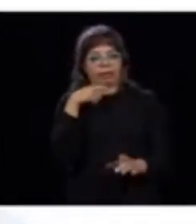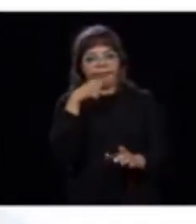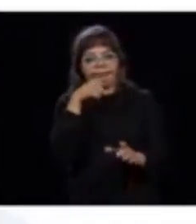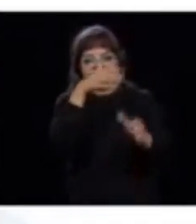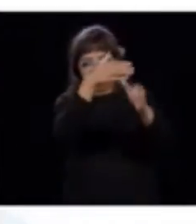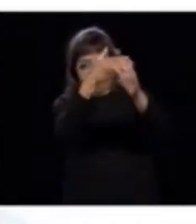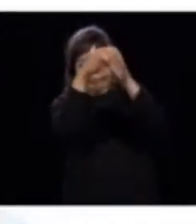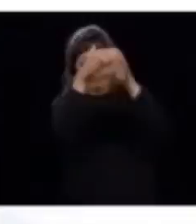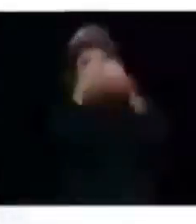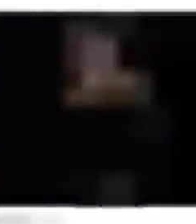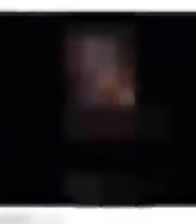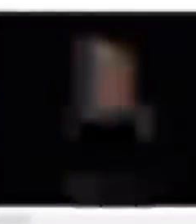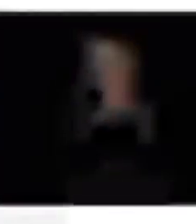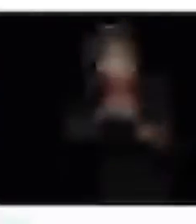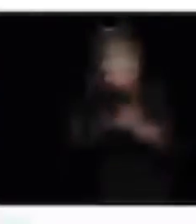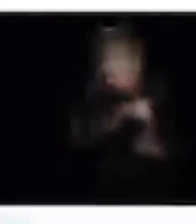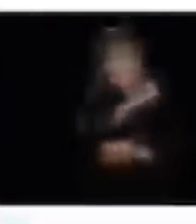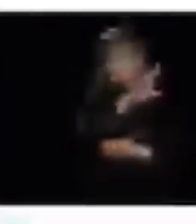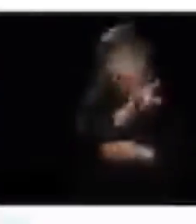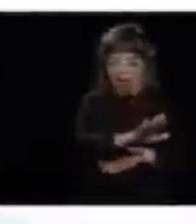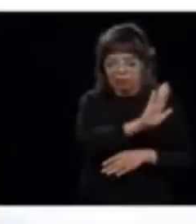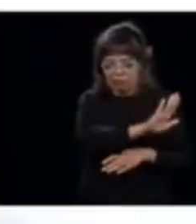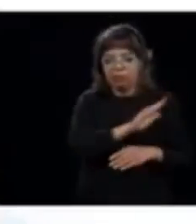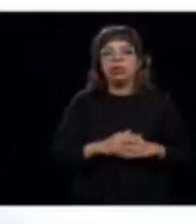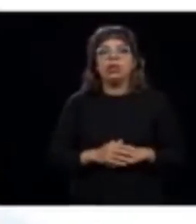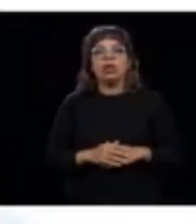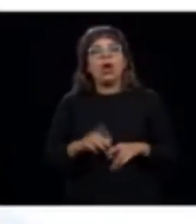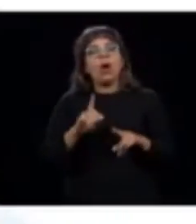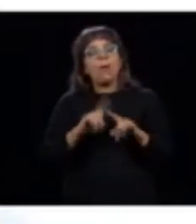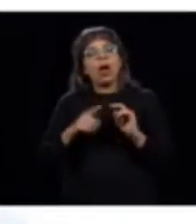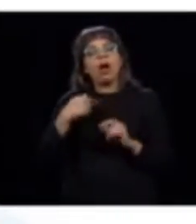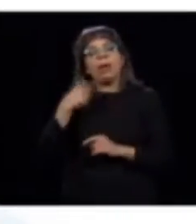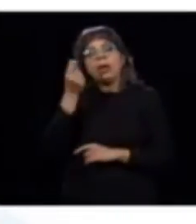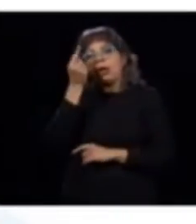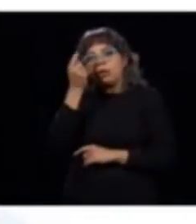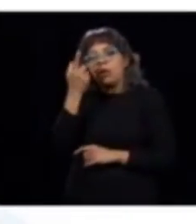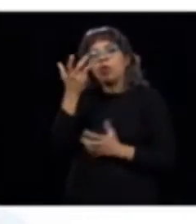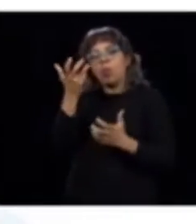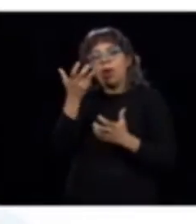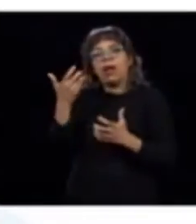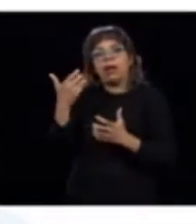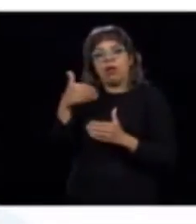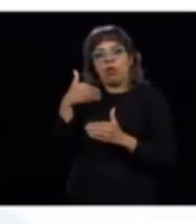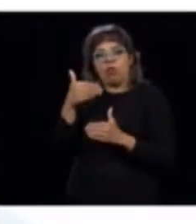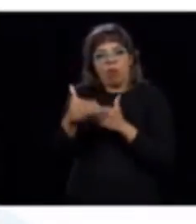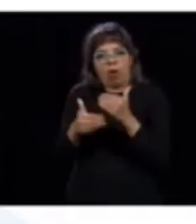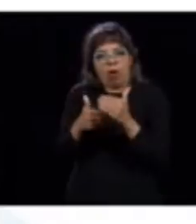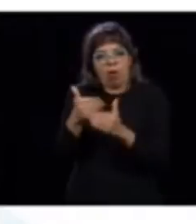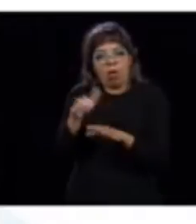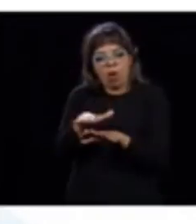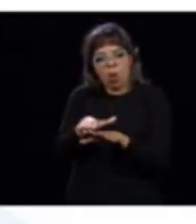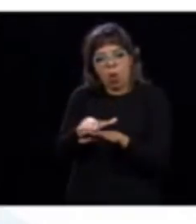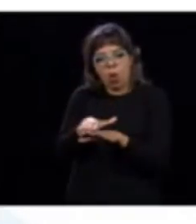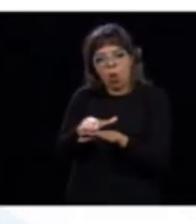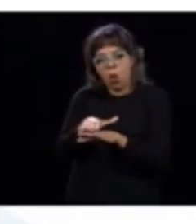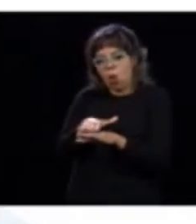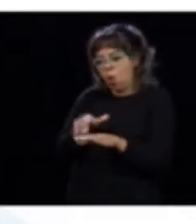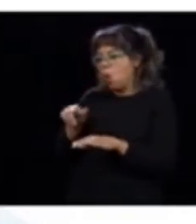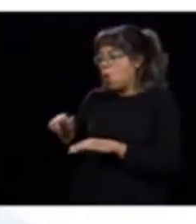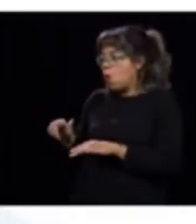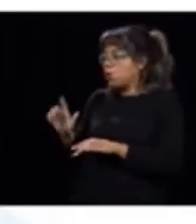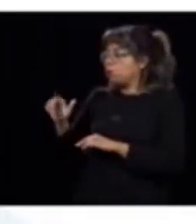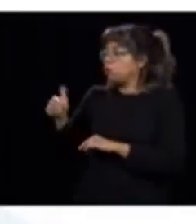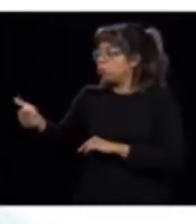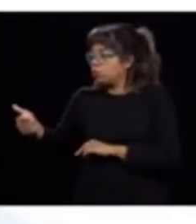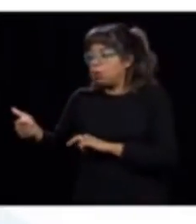really to open gradually. So you don't want to have one million children going back to